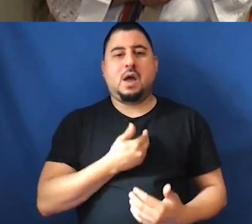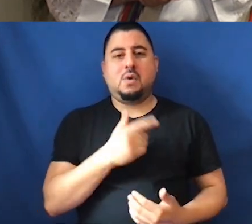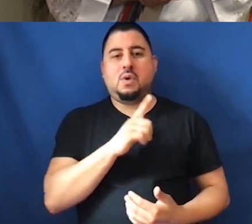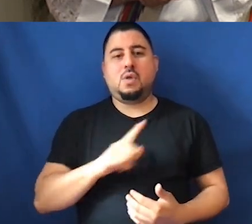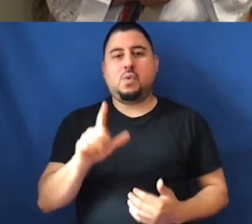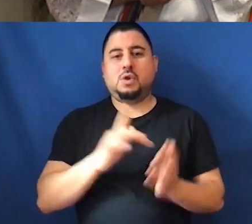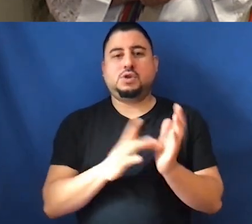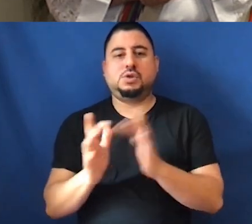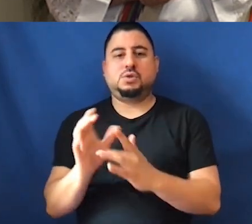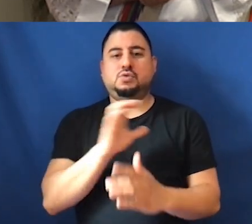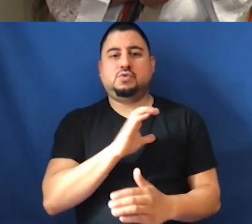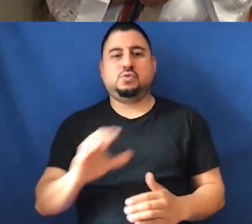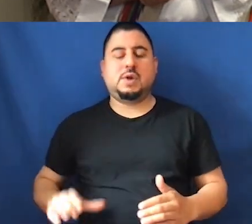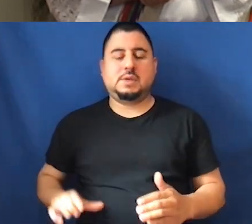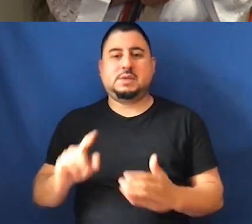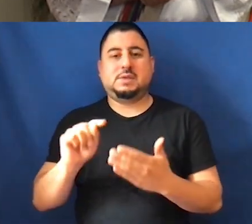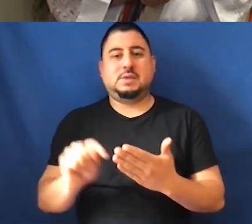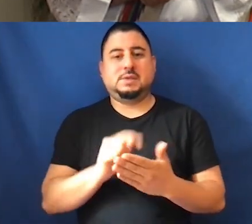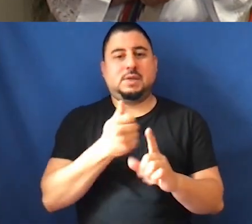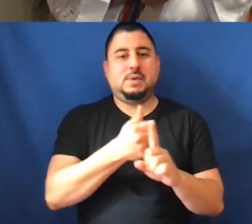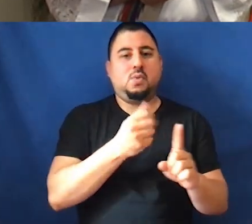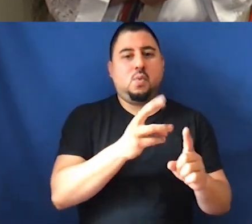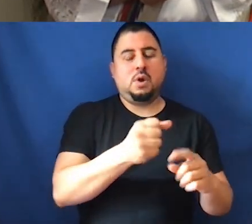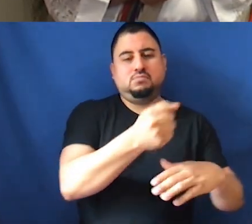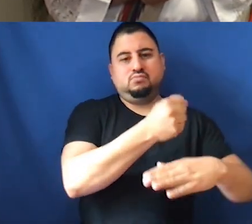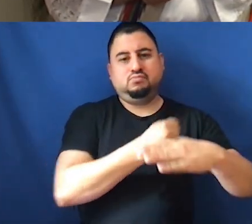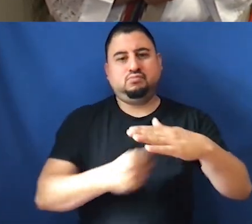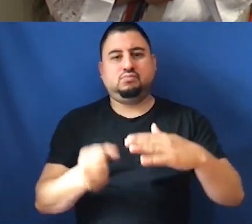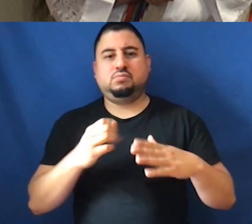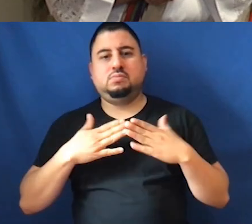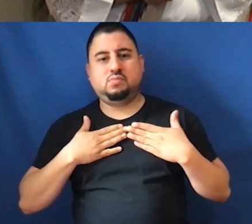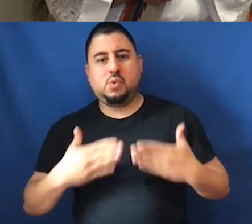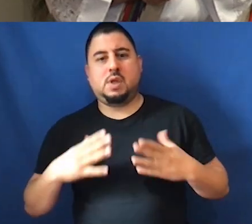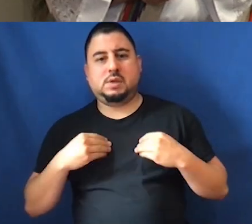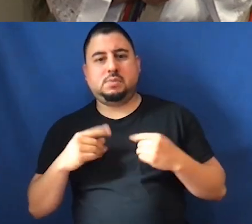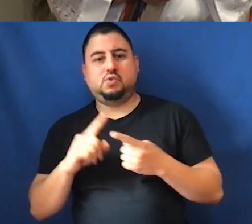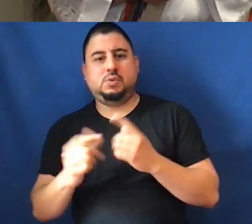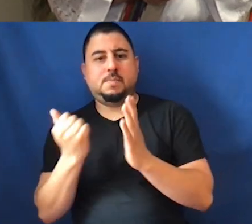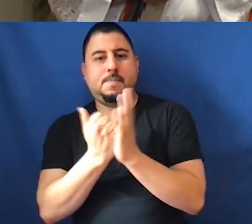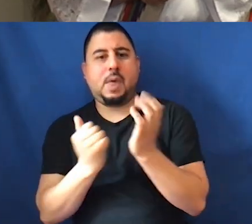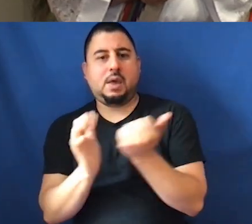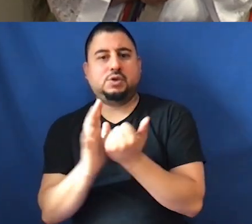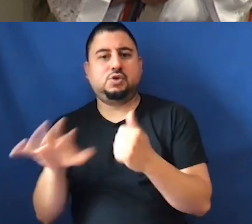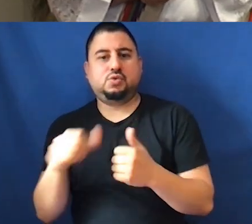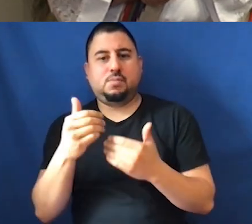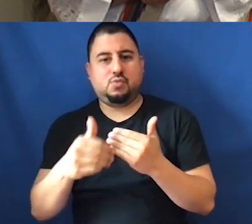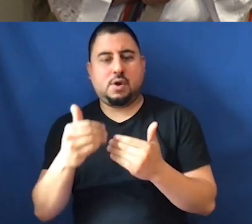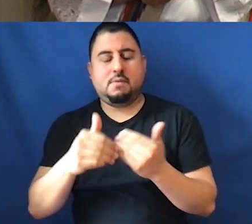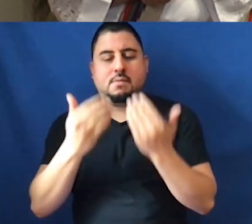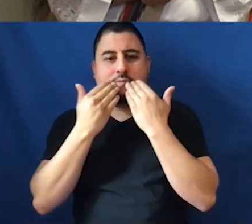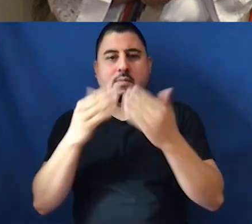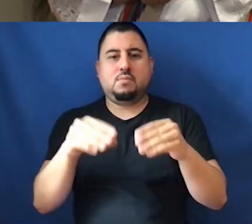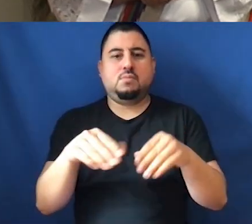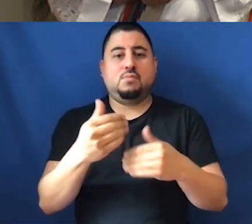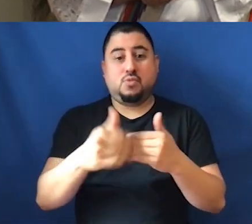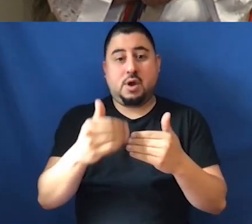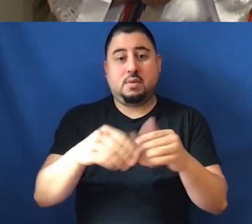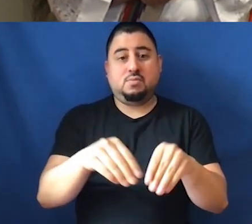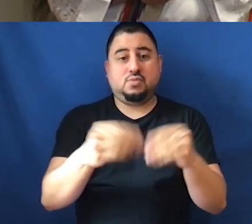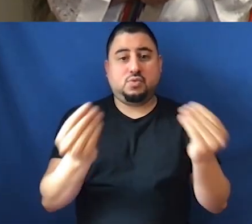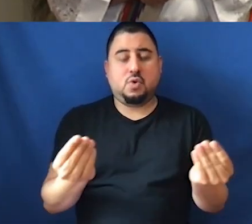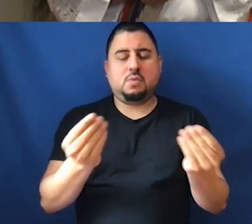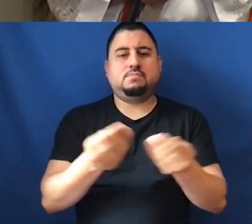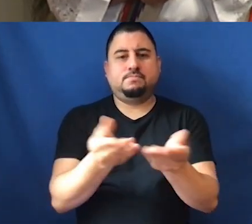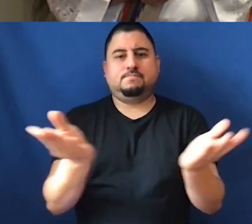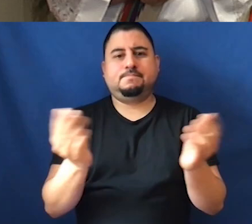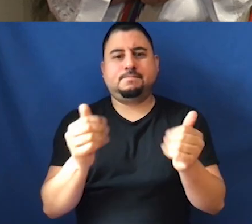Lord Jesus Christ. At the time he was betrayed and entered willingly into his passion, he took bread and giving thanks, broke it, and gave